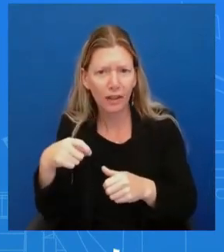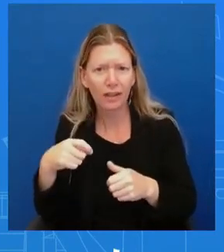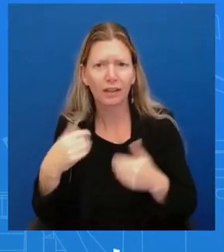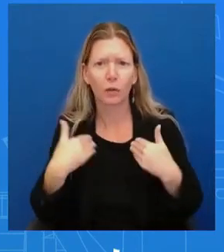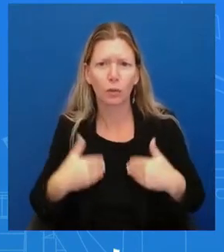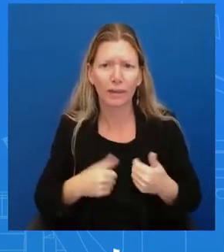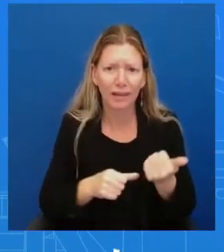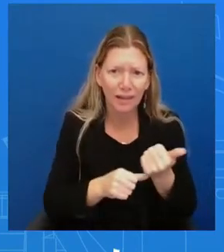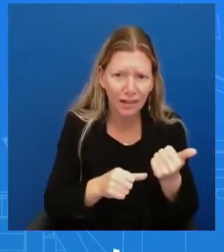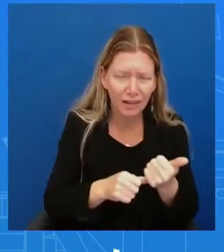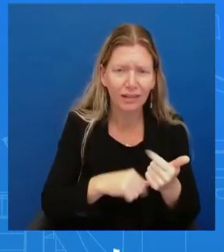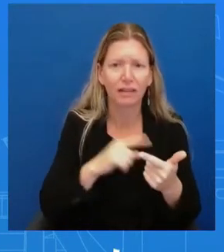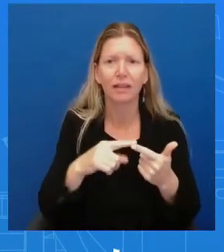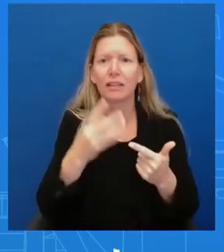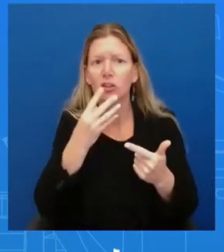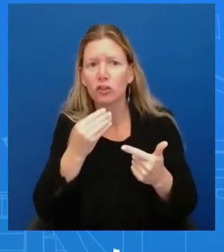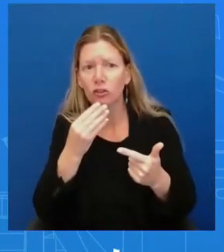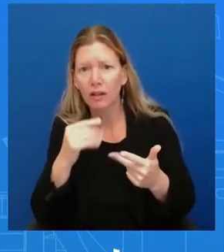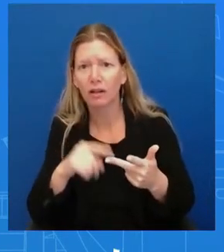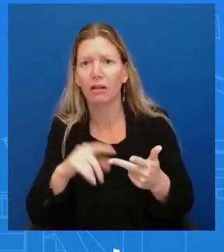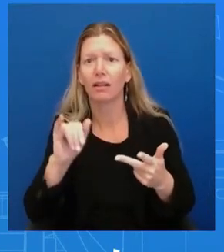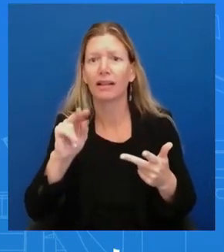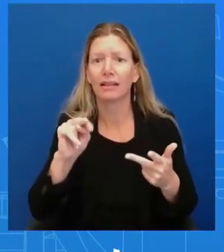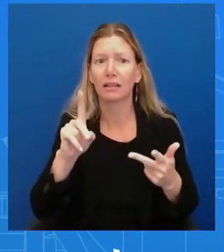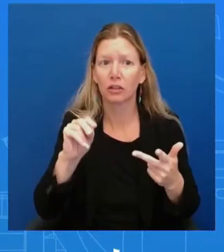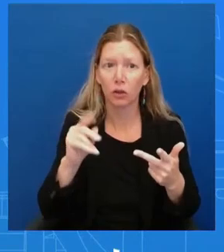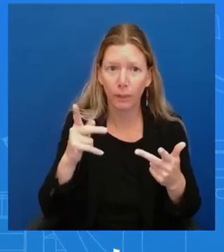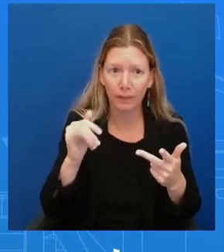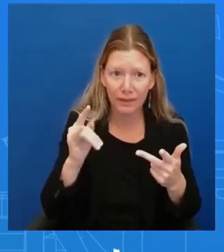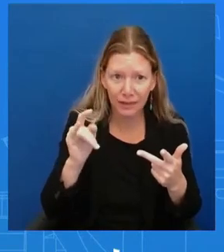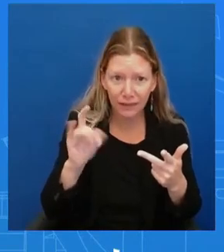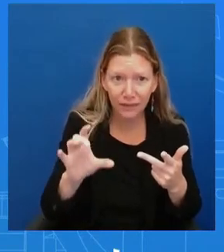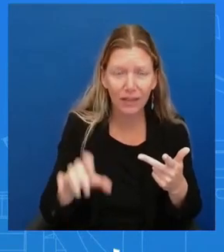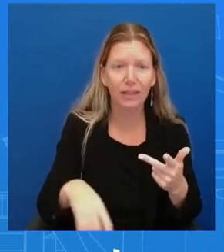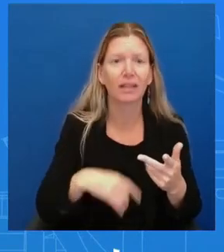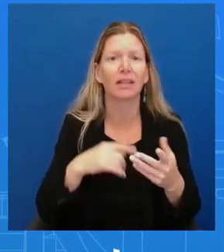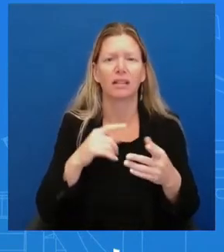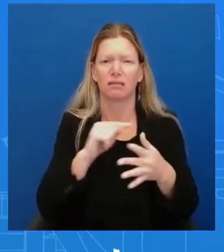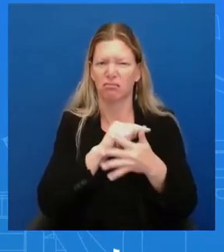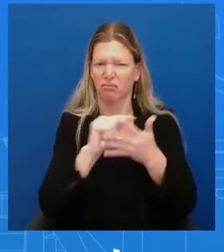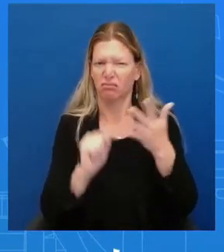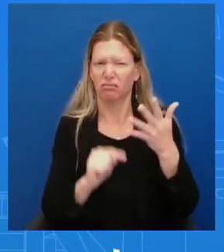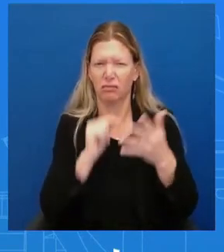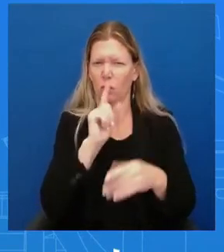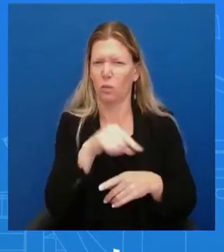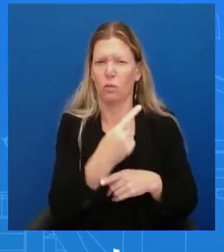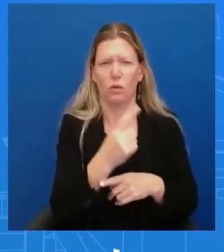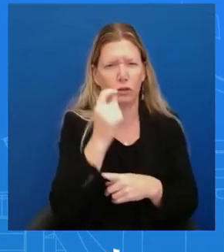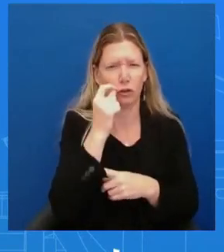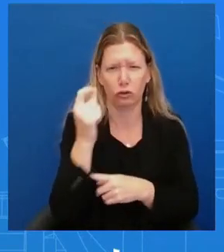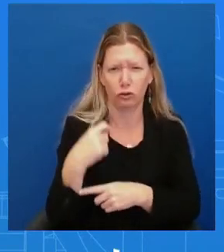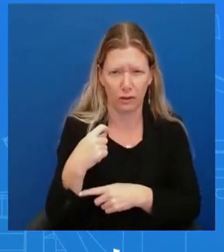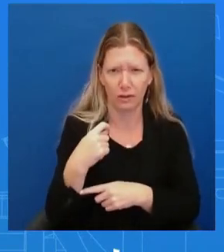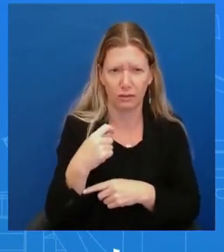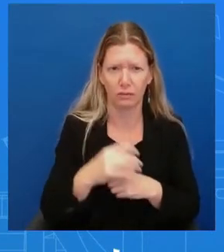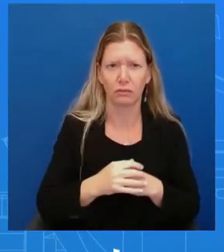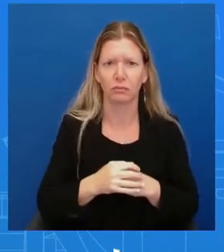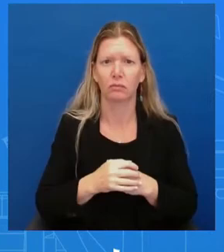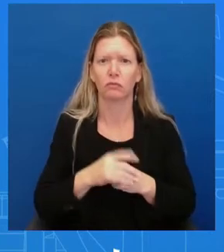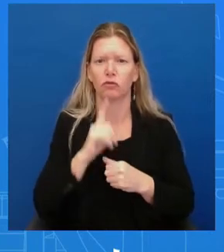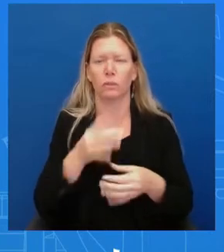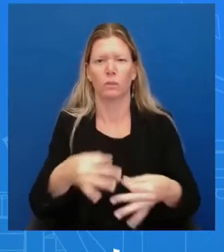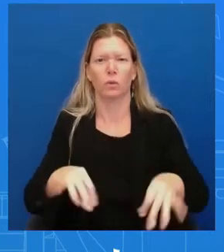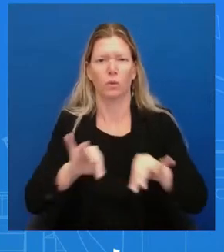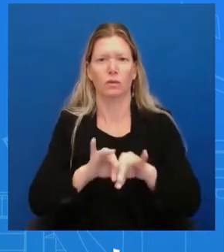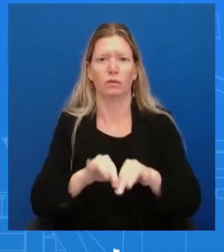fact, that it would get majority bipartisan support on the floor in the House. We saw